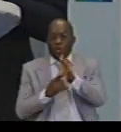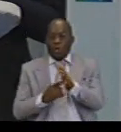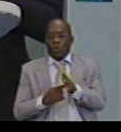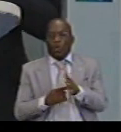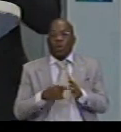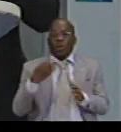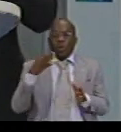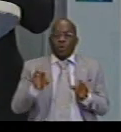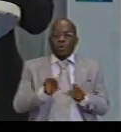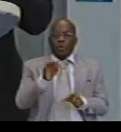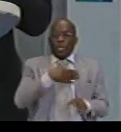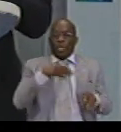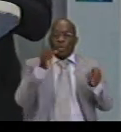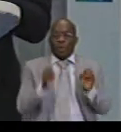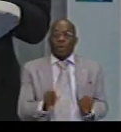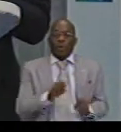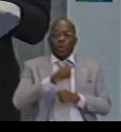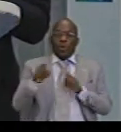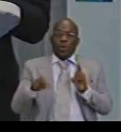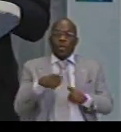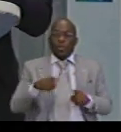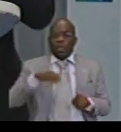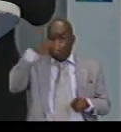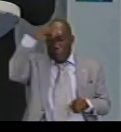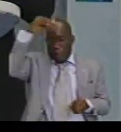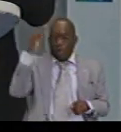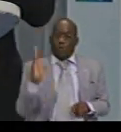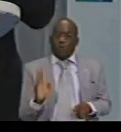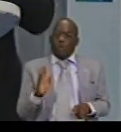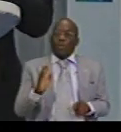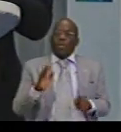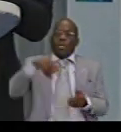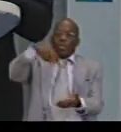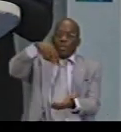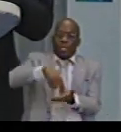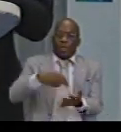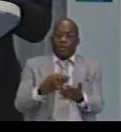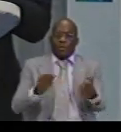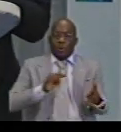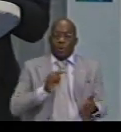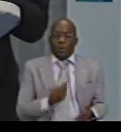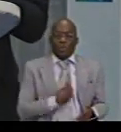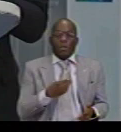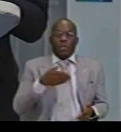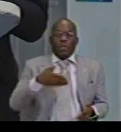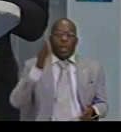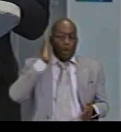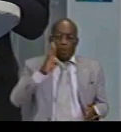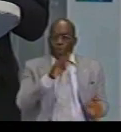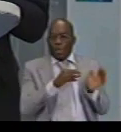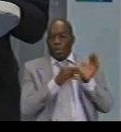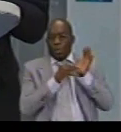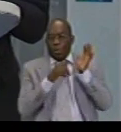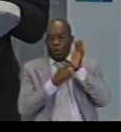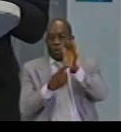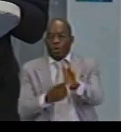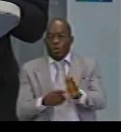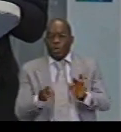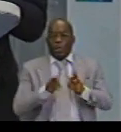When the man of God will stand in front of us, there will be a demonstration, the manifestation, the